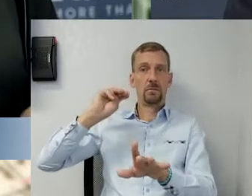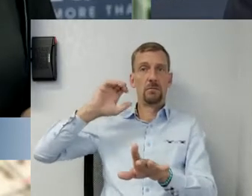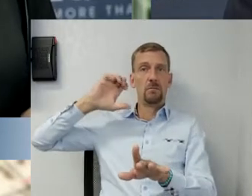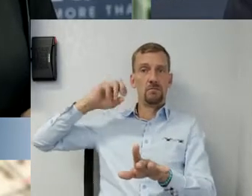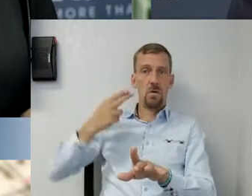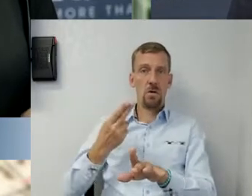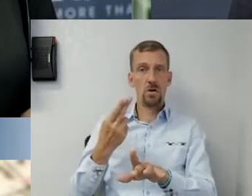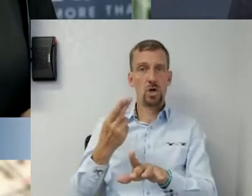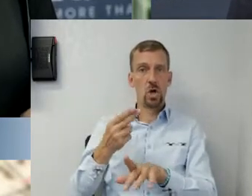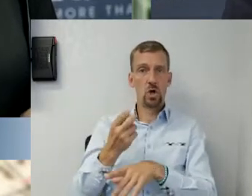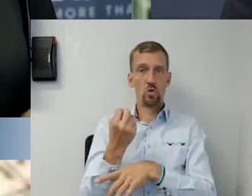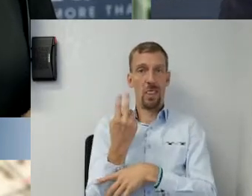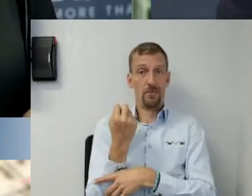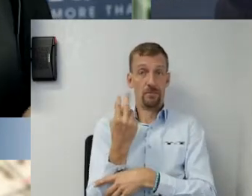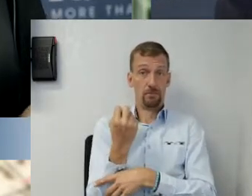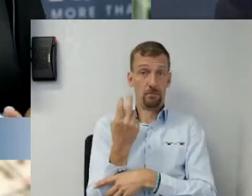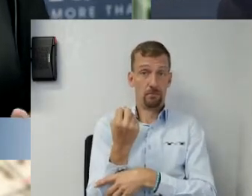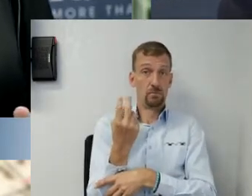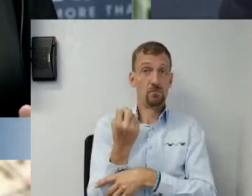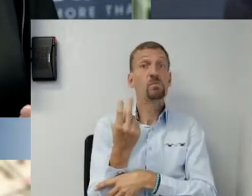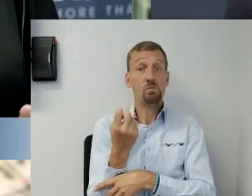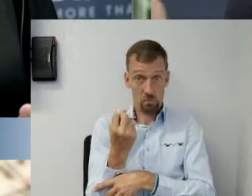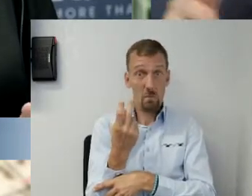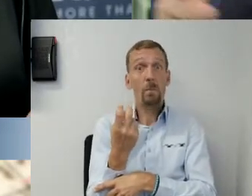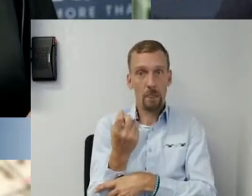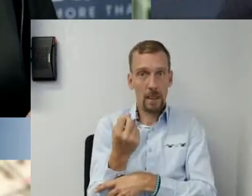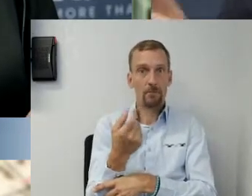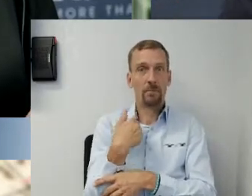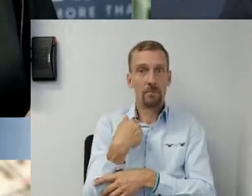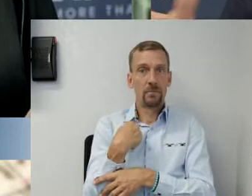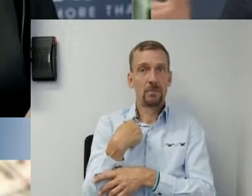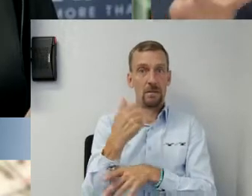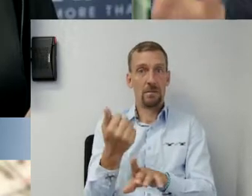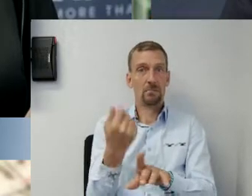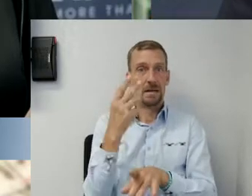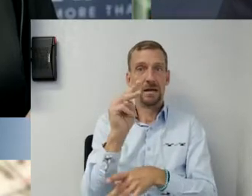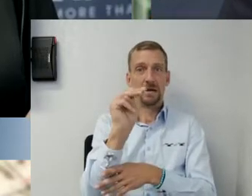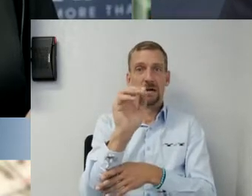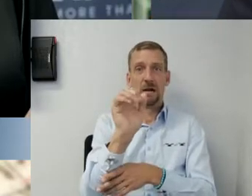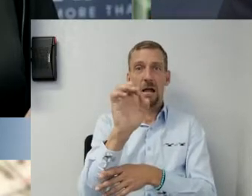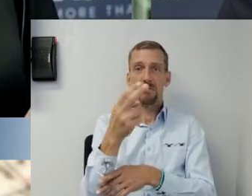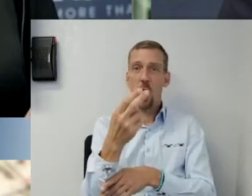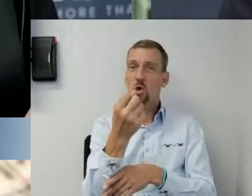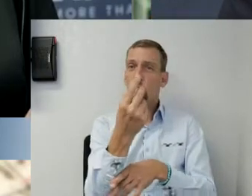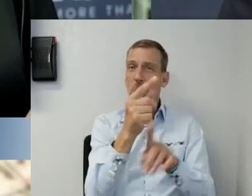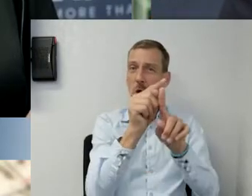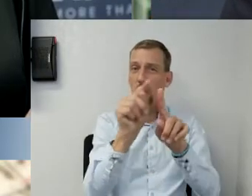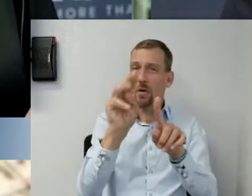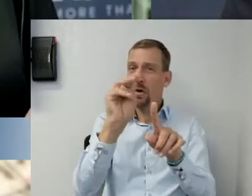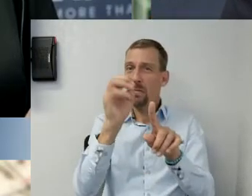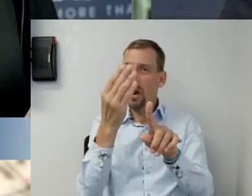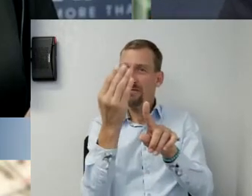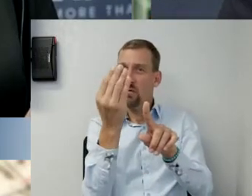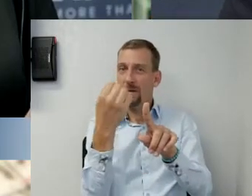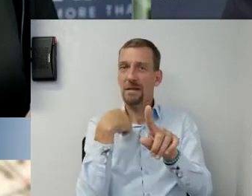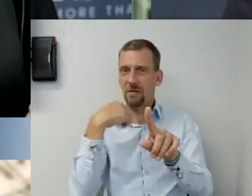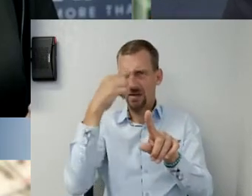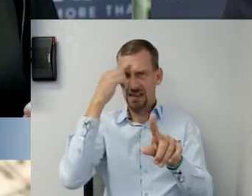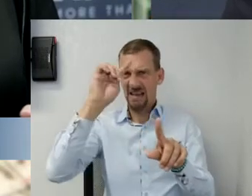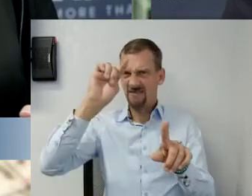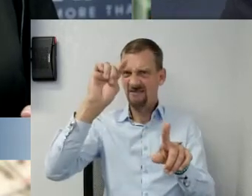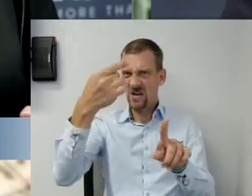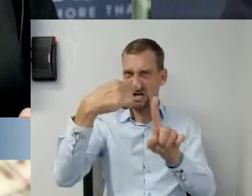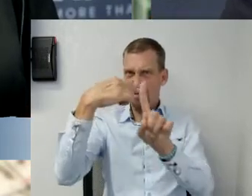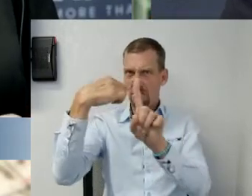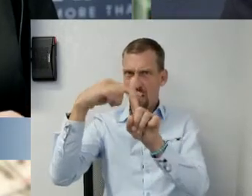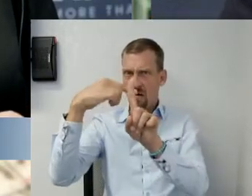March 12th. Again, I referenced March 14th. Right around that area, I think, is when we had our first reported positive